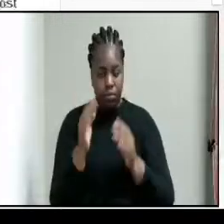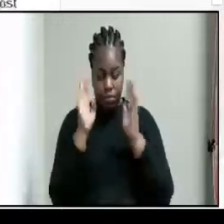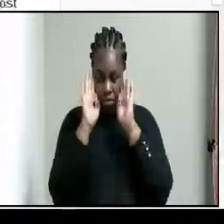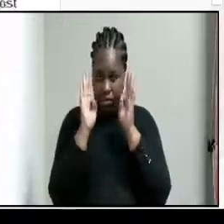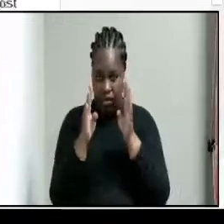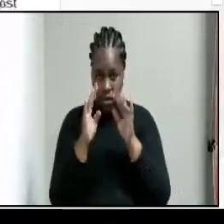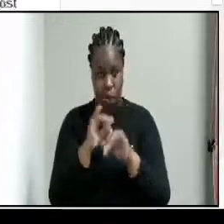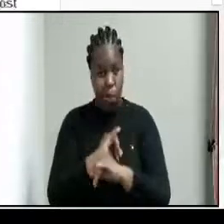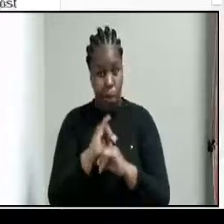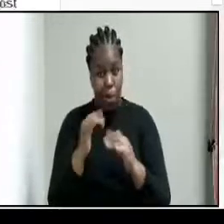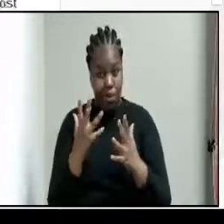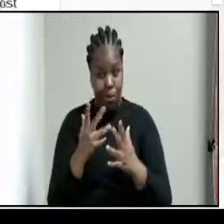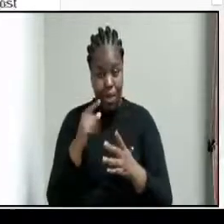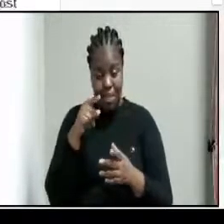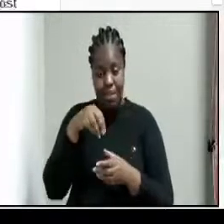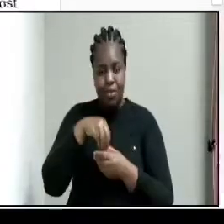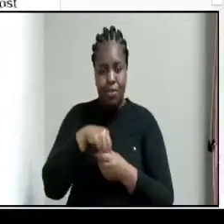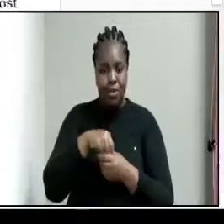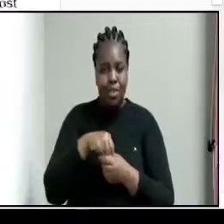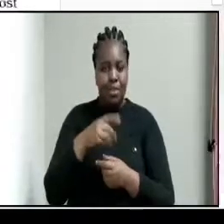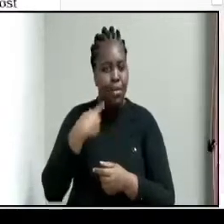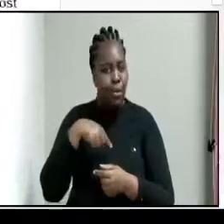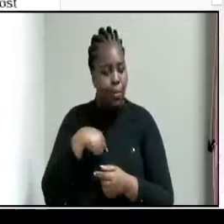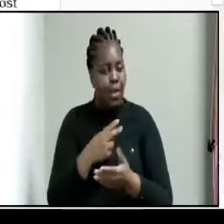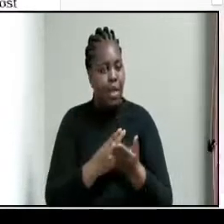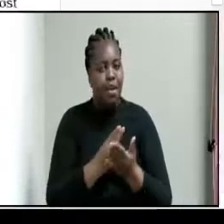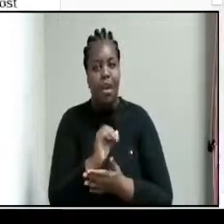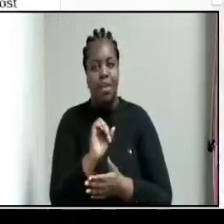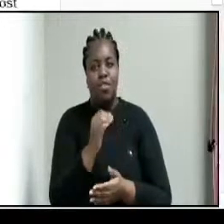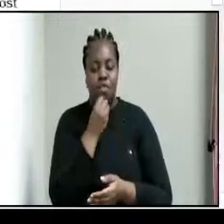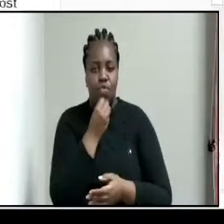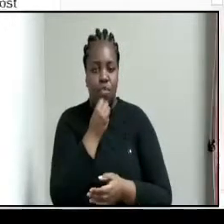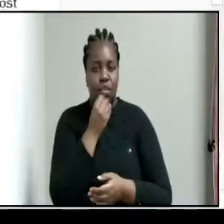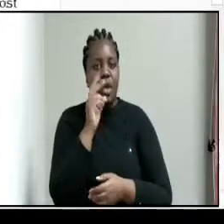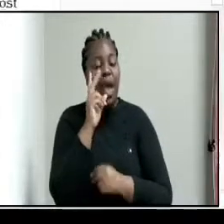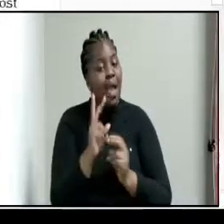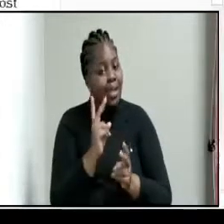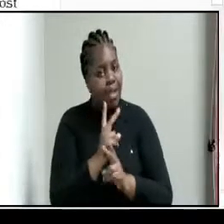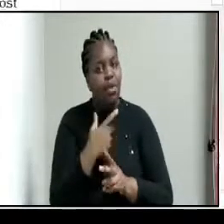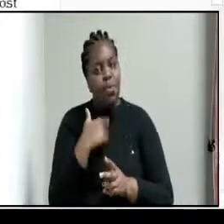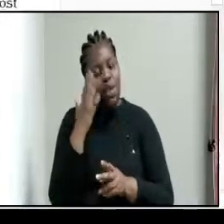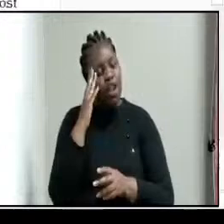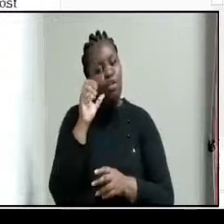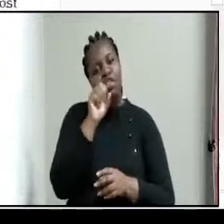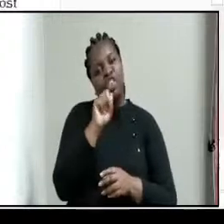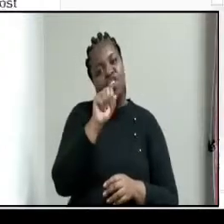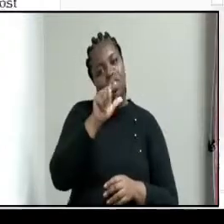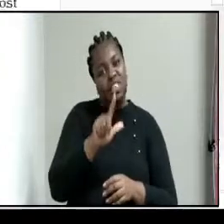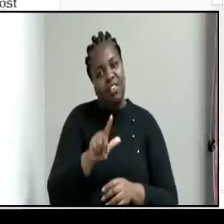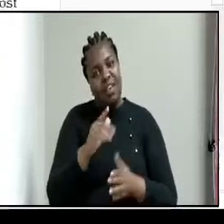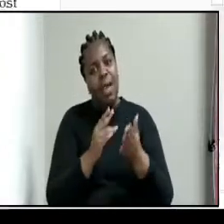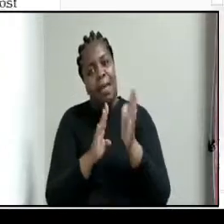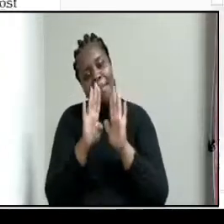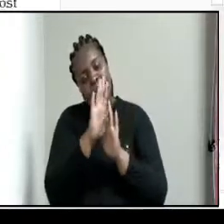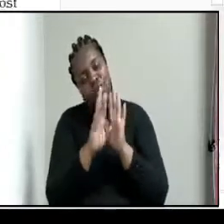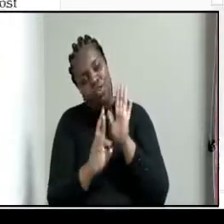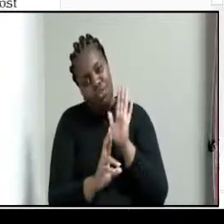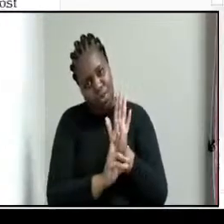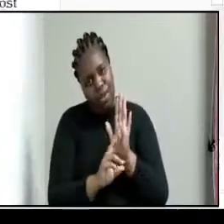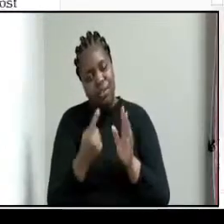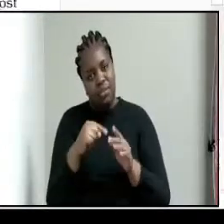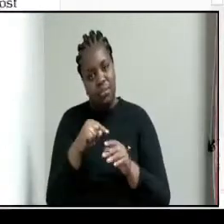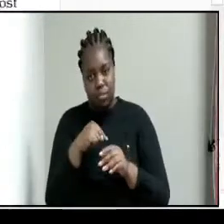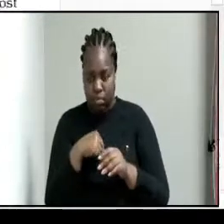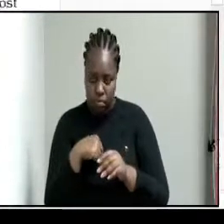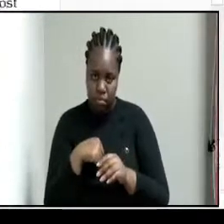attention, especially in this current context where we're discussing the right to food. And again, we know from Section 7 that our Bill of Rights is the cornerstone of our